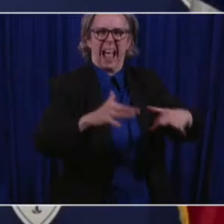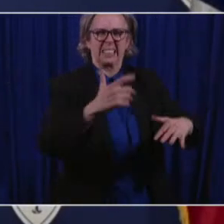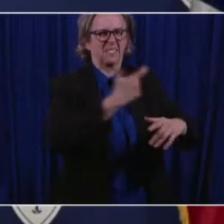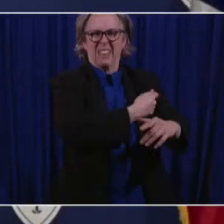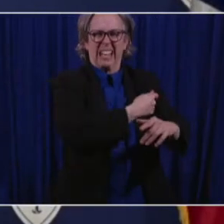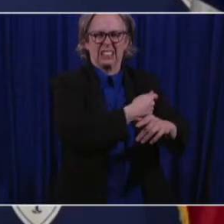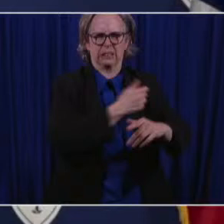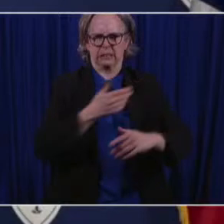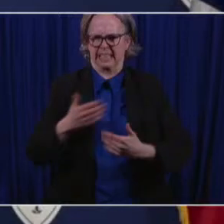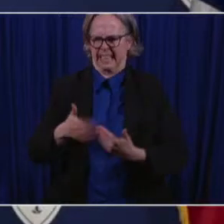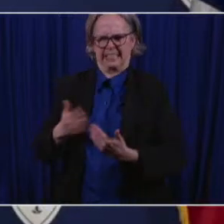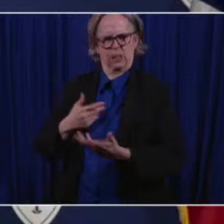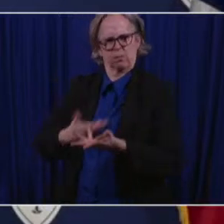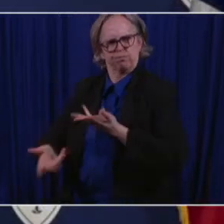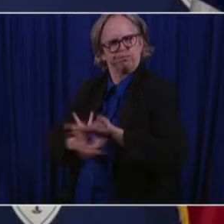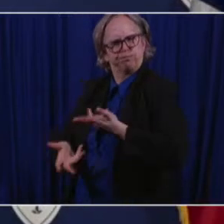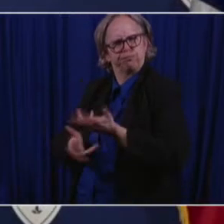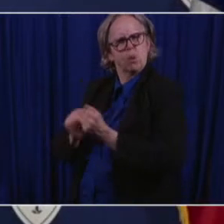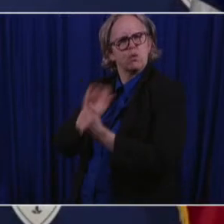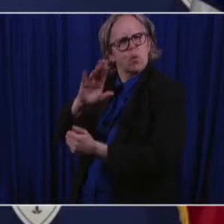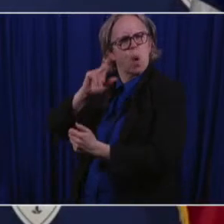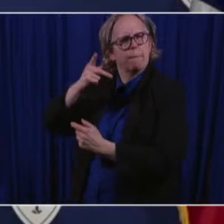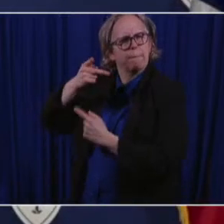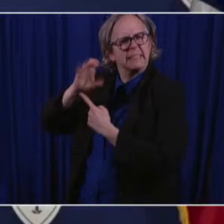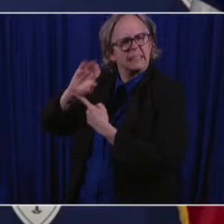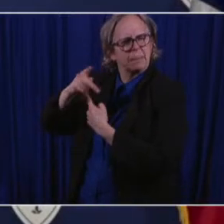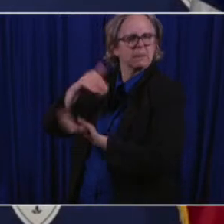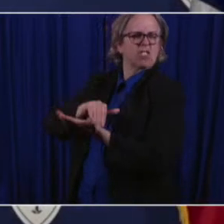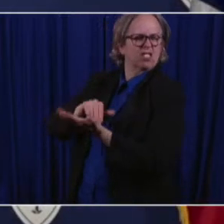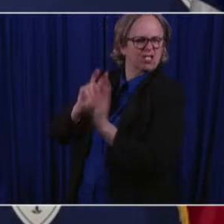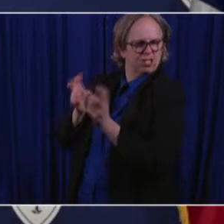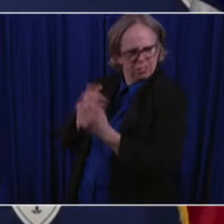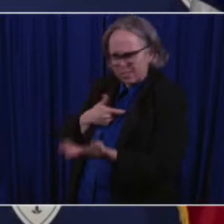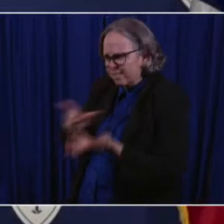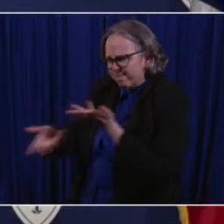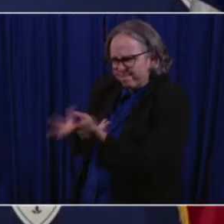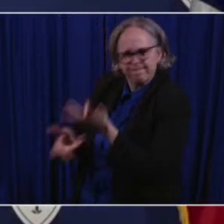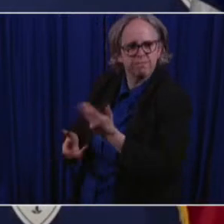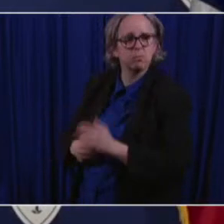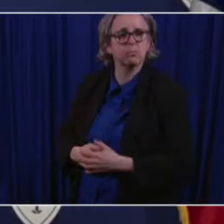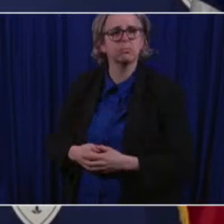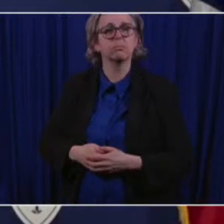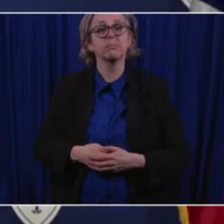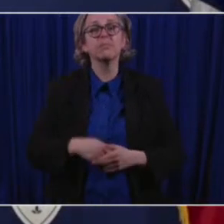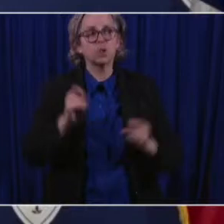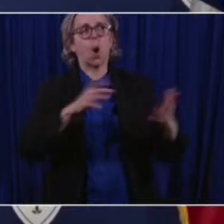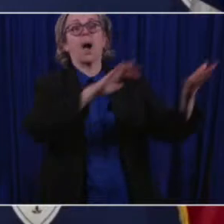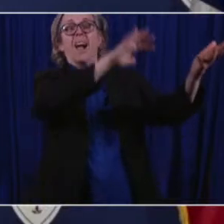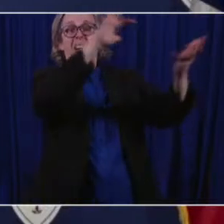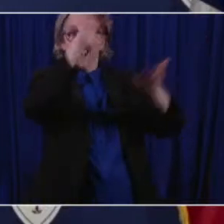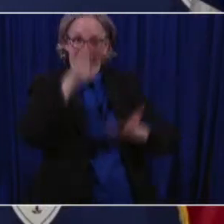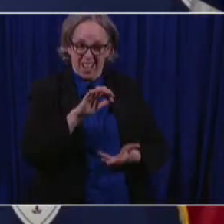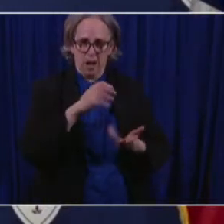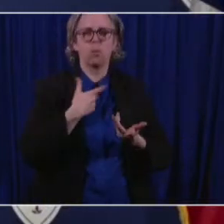So we believe going to these primary care physicians at this point, you know, most of them are not receiving a lot because they cannot process a lot